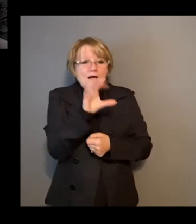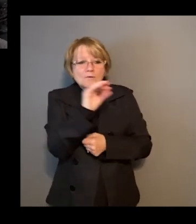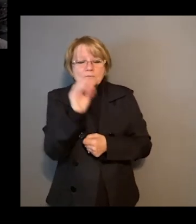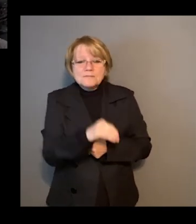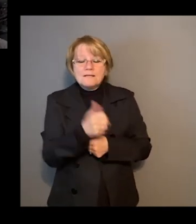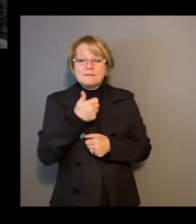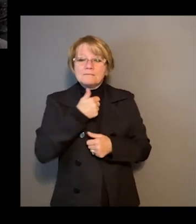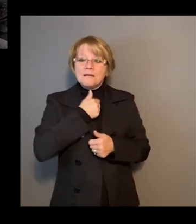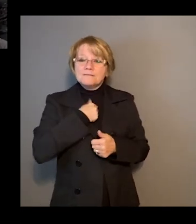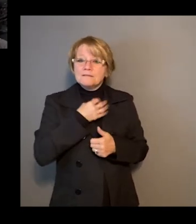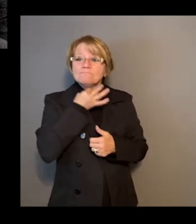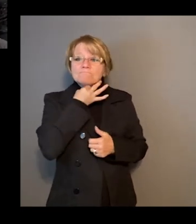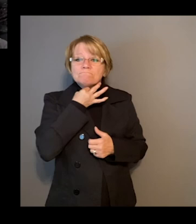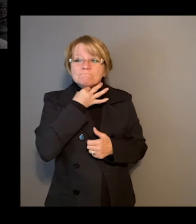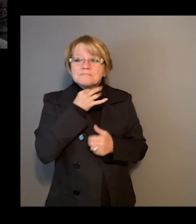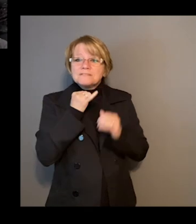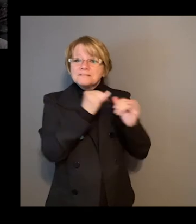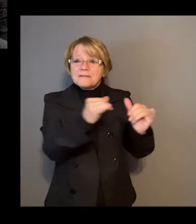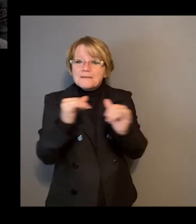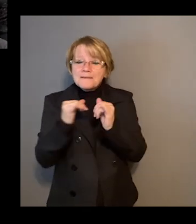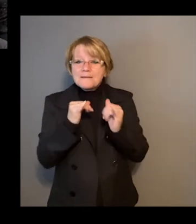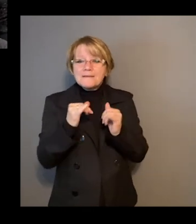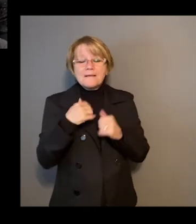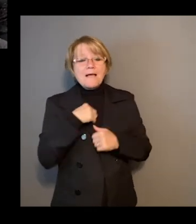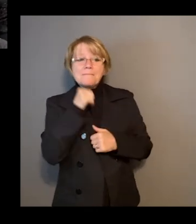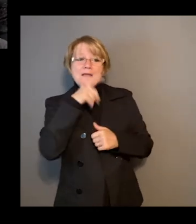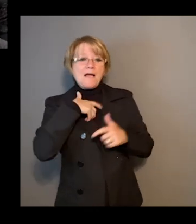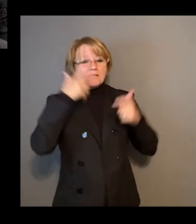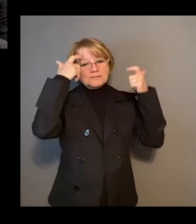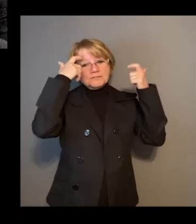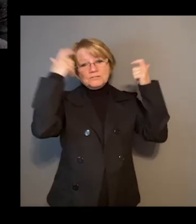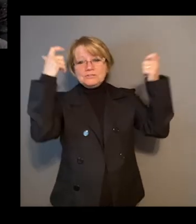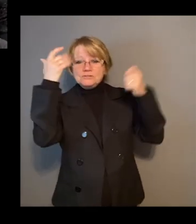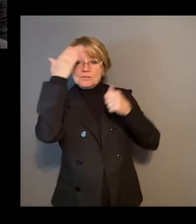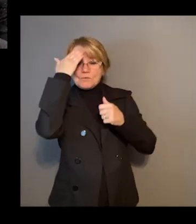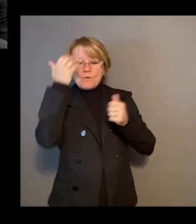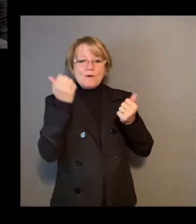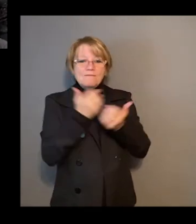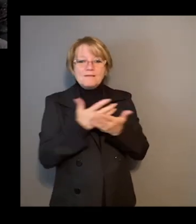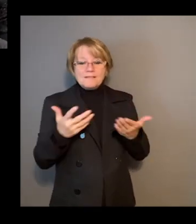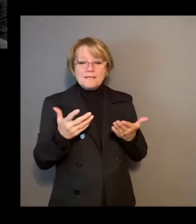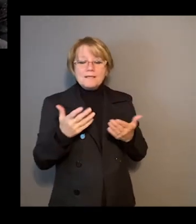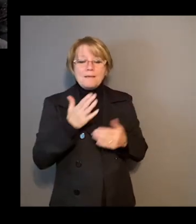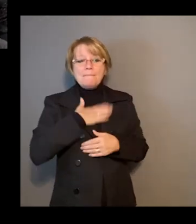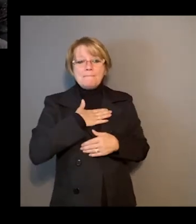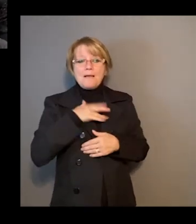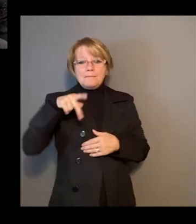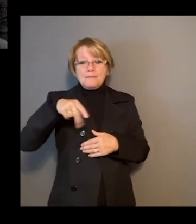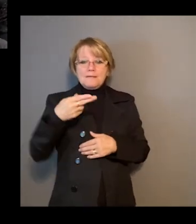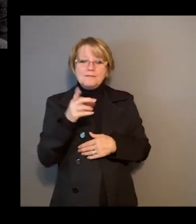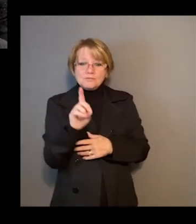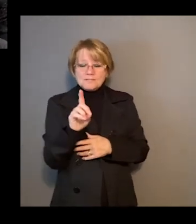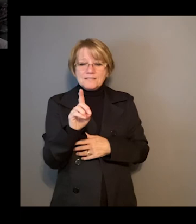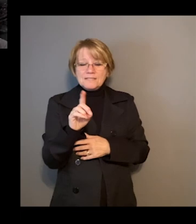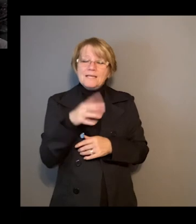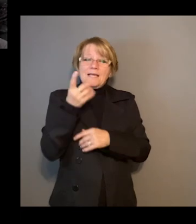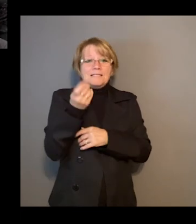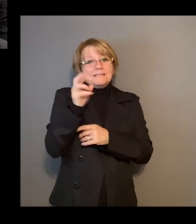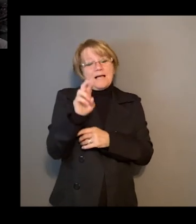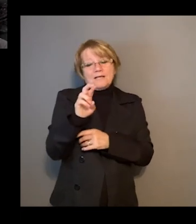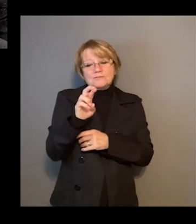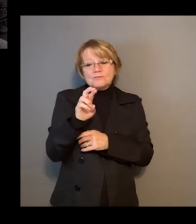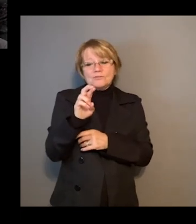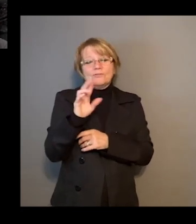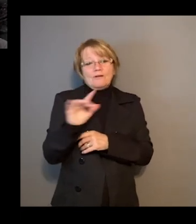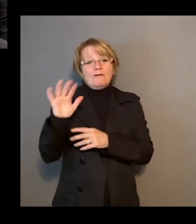I'm not an know-it-all guy, right? Even though I have that title, I have a PhD, I am Dr. So-and-so. I don't